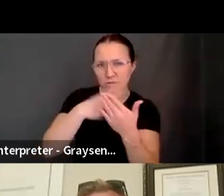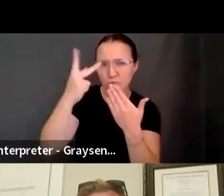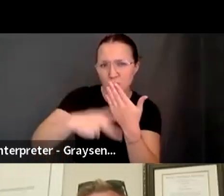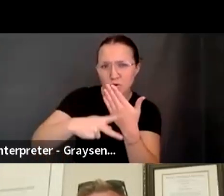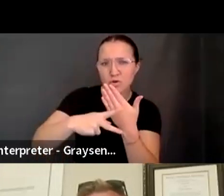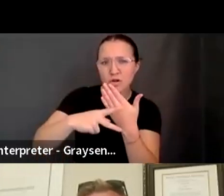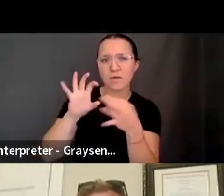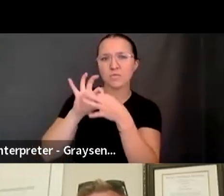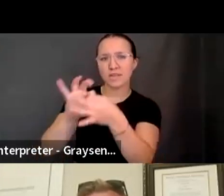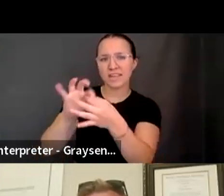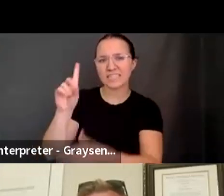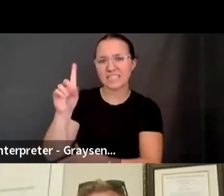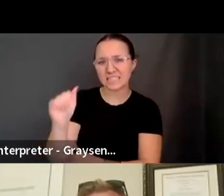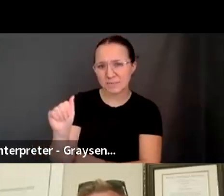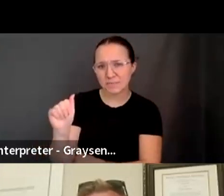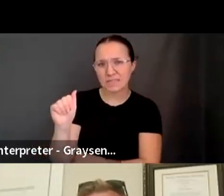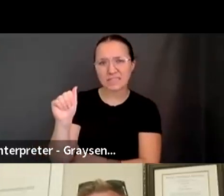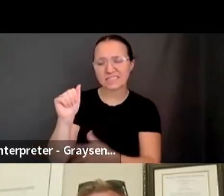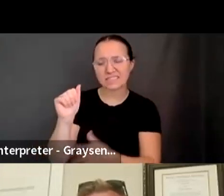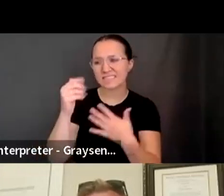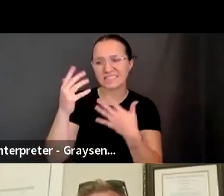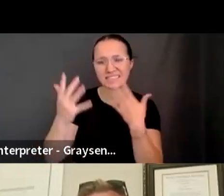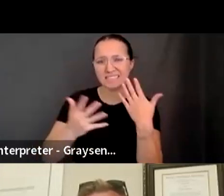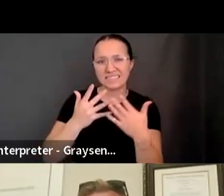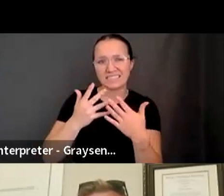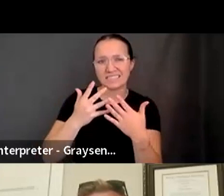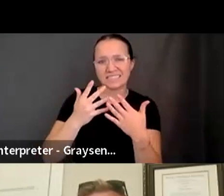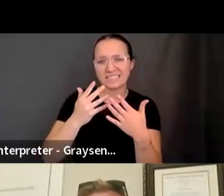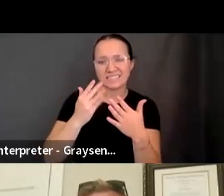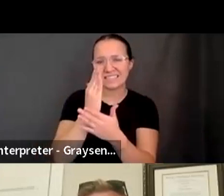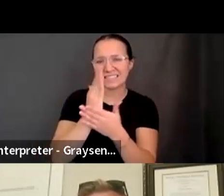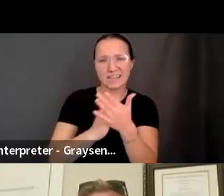in disability of some sort? I mean, I know if